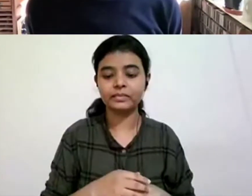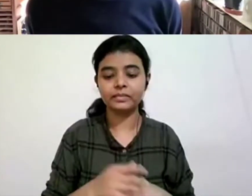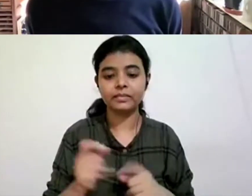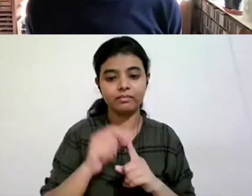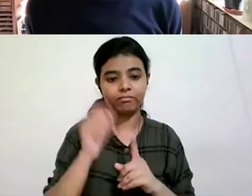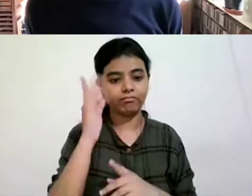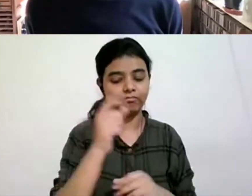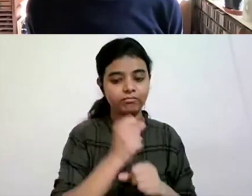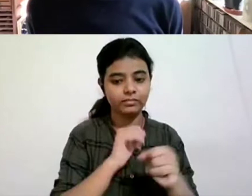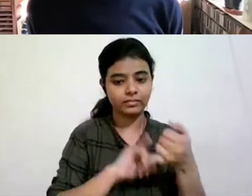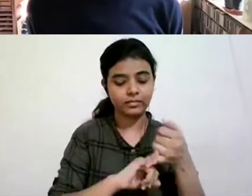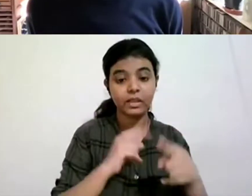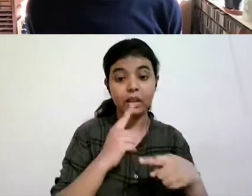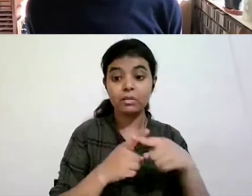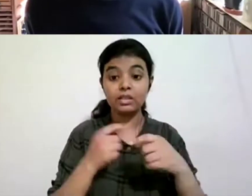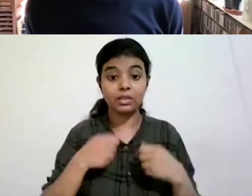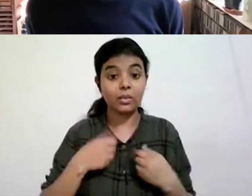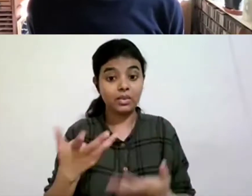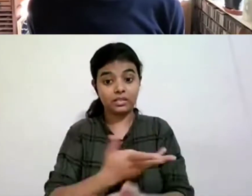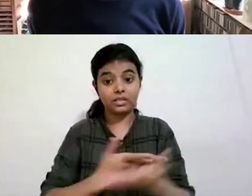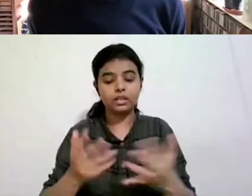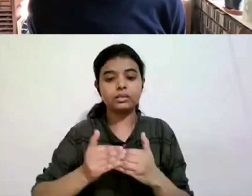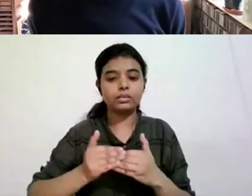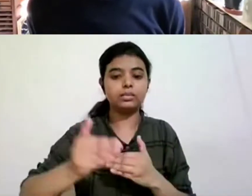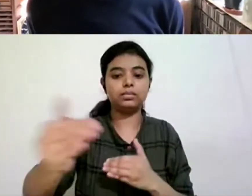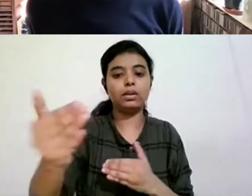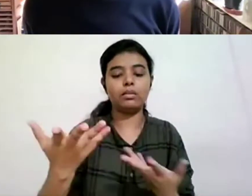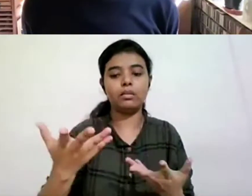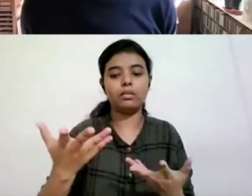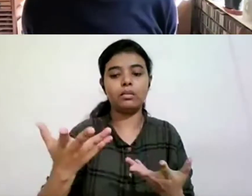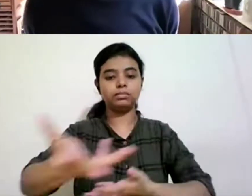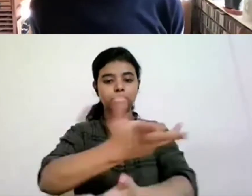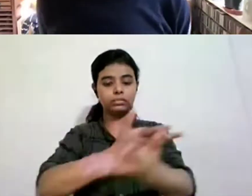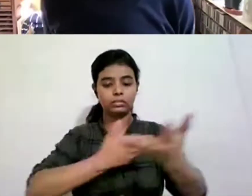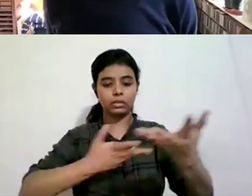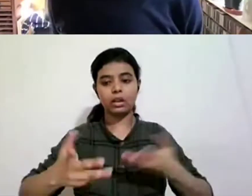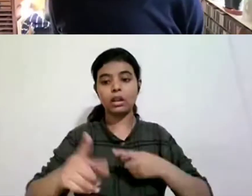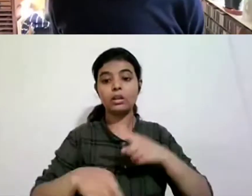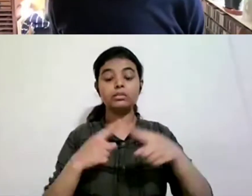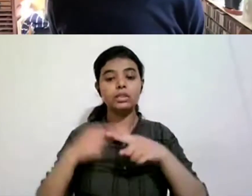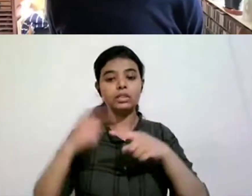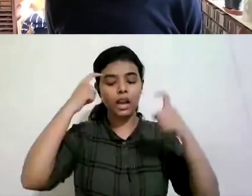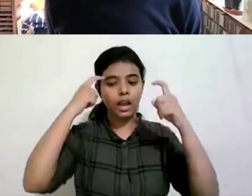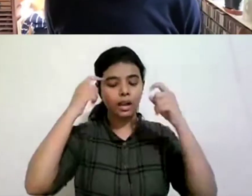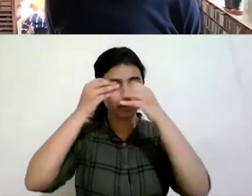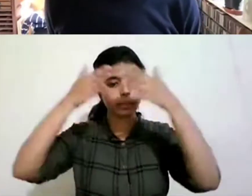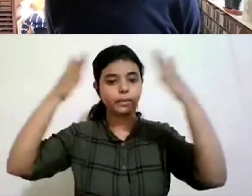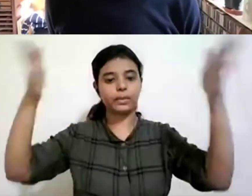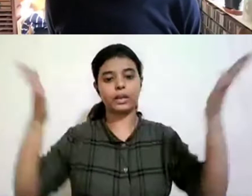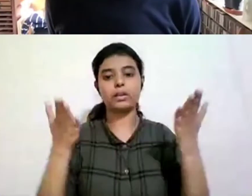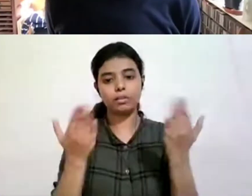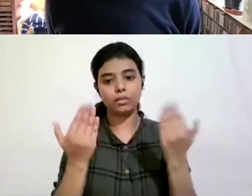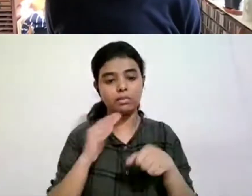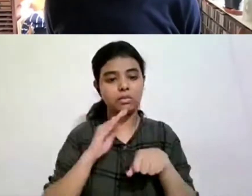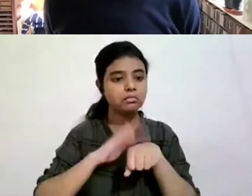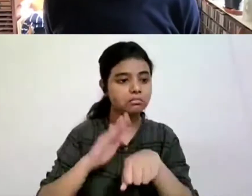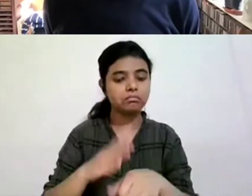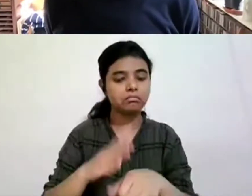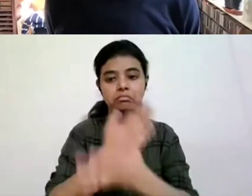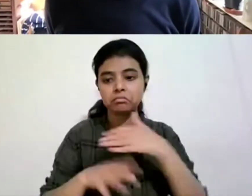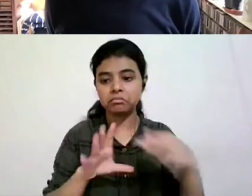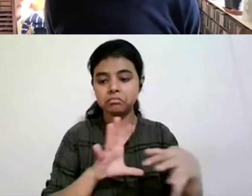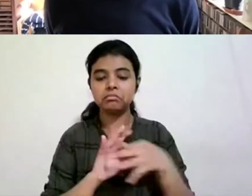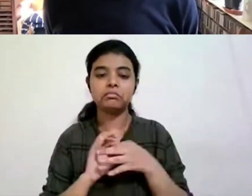could extend this discussion and enlarge our mental horizon on the experience of